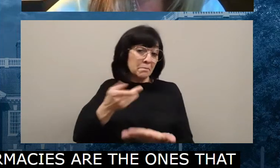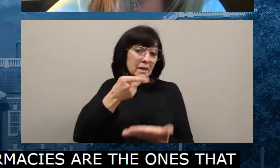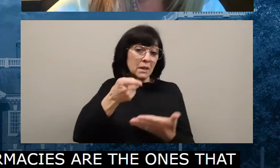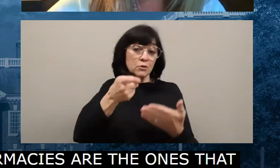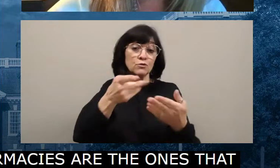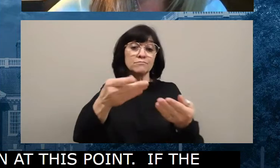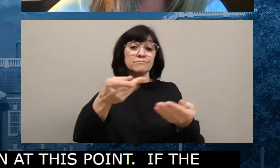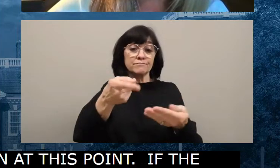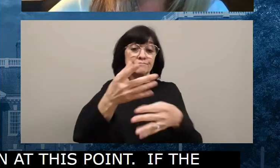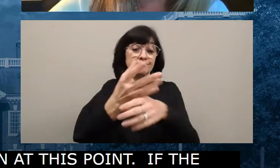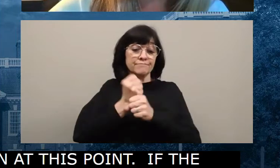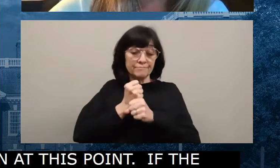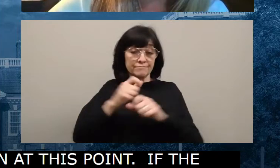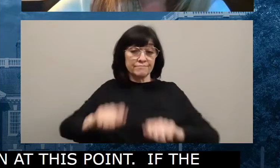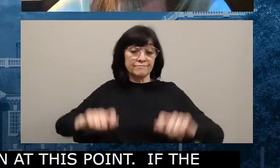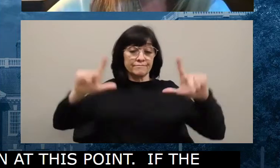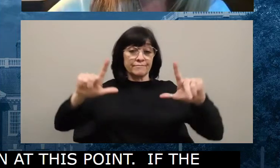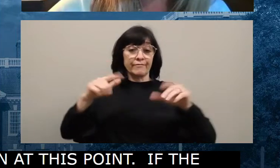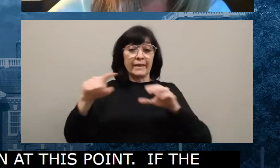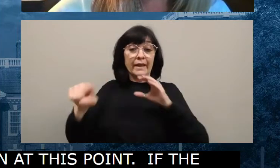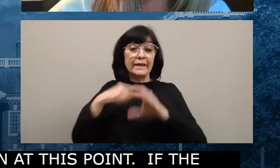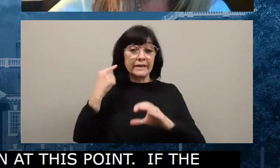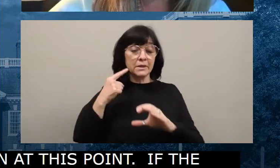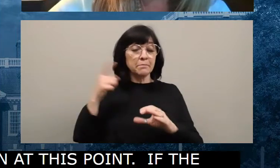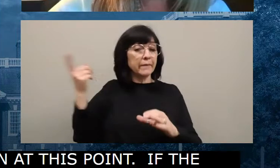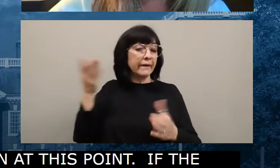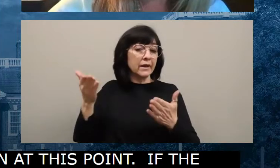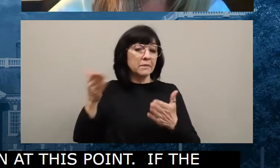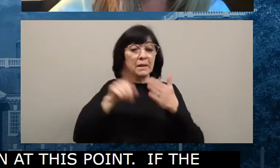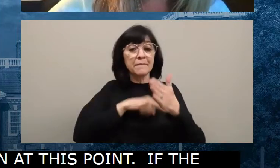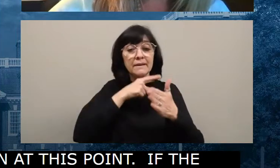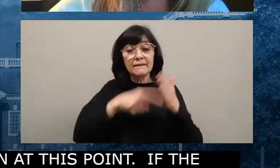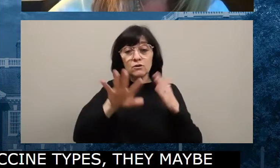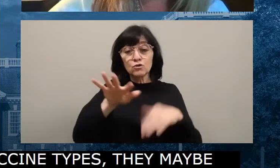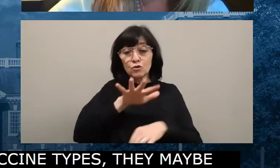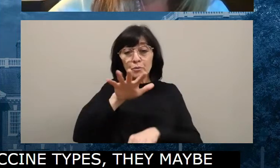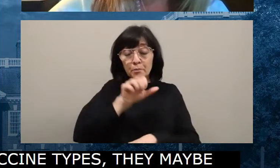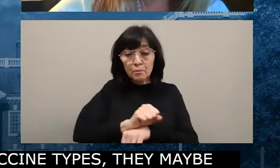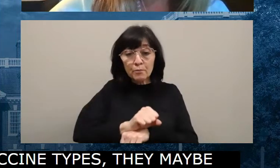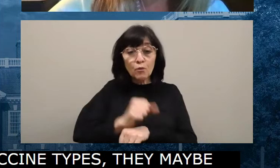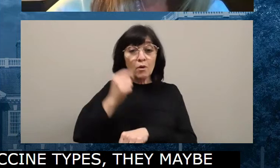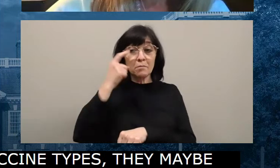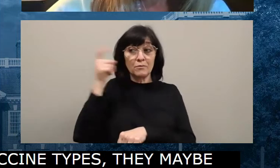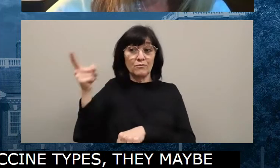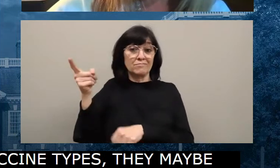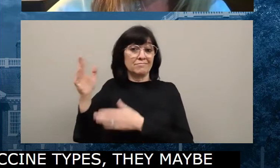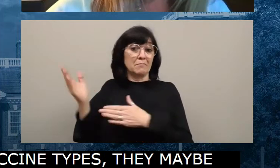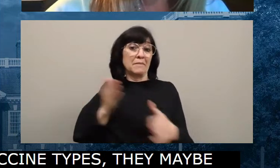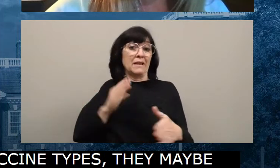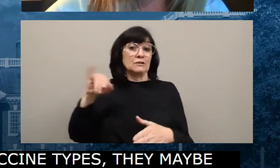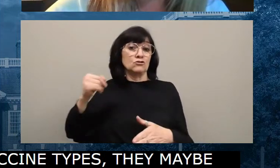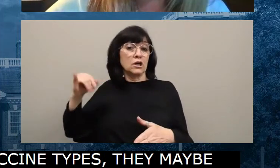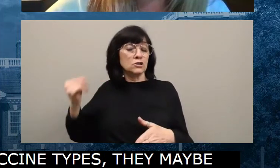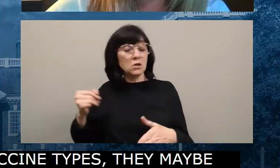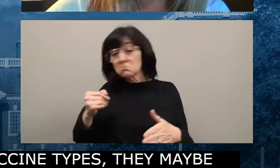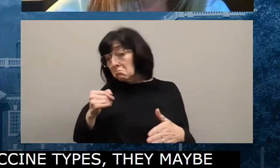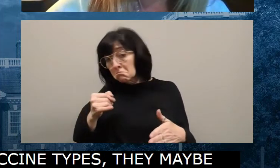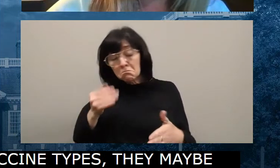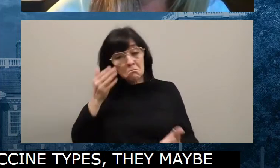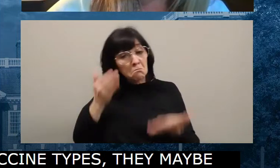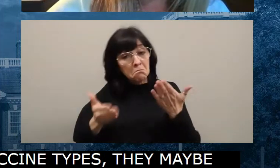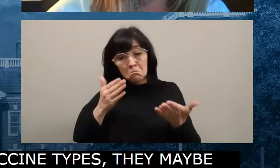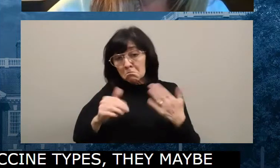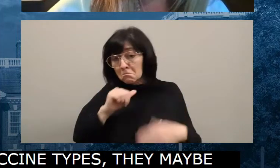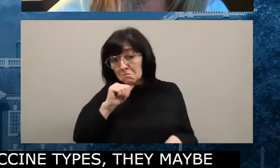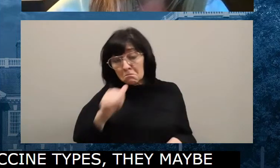vaccine types, they may be able to switch your vaccine type so you can keep the appointment. That may not be the